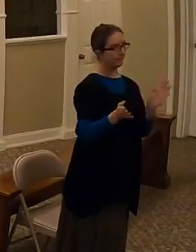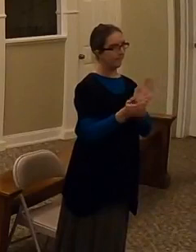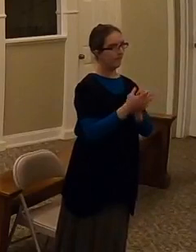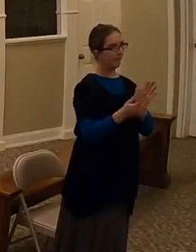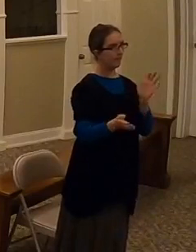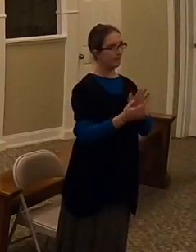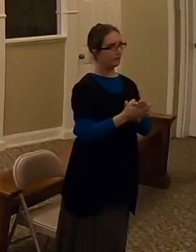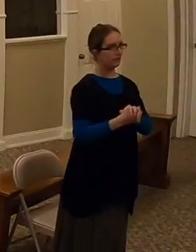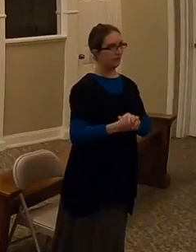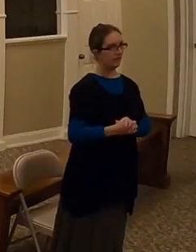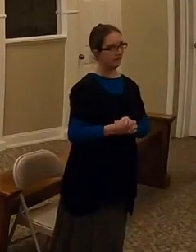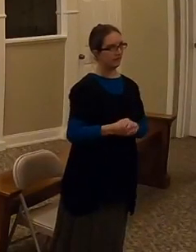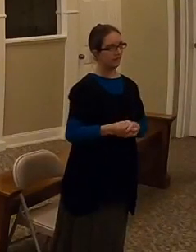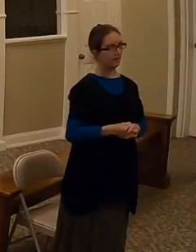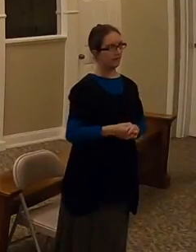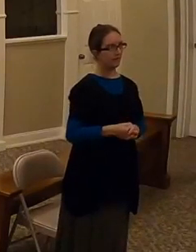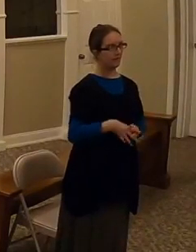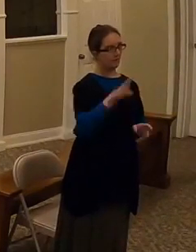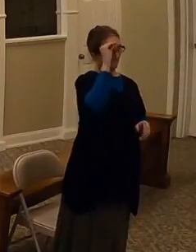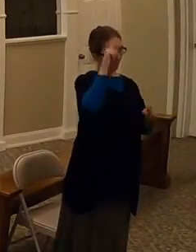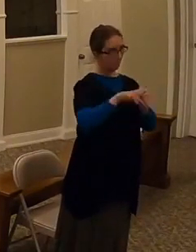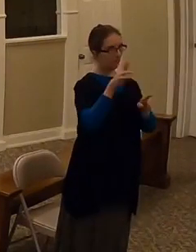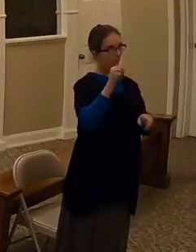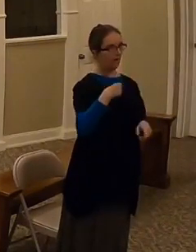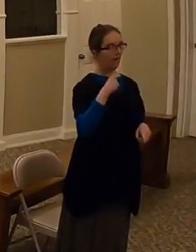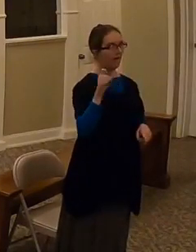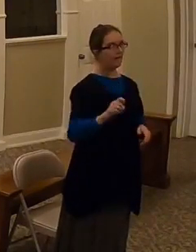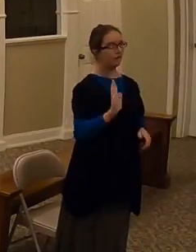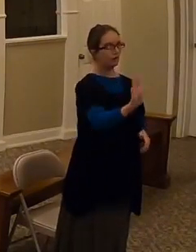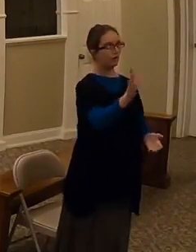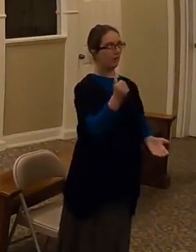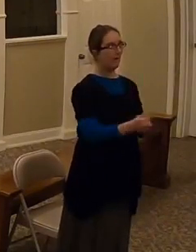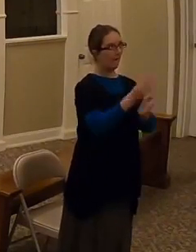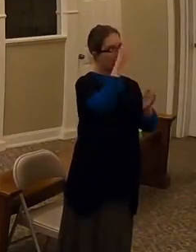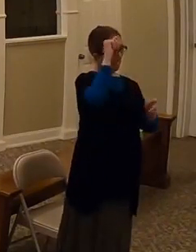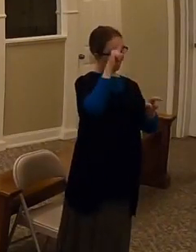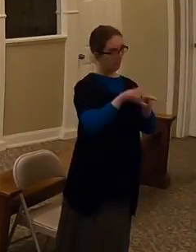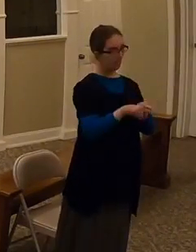Hallelujah. Amen. Amen. Brother Rob, I need your help, brother.